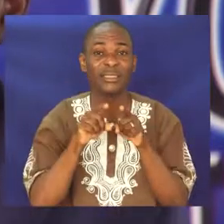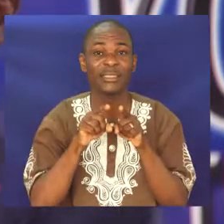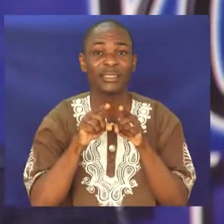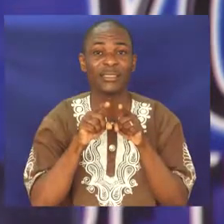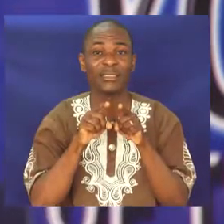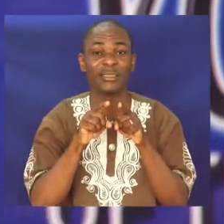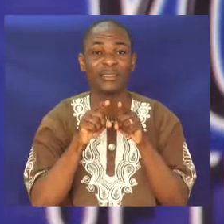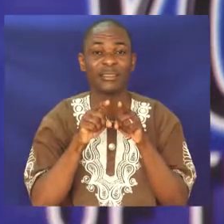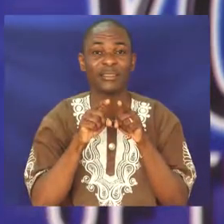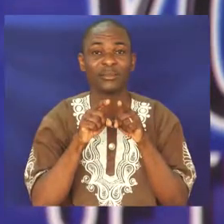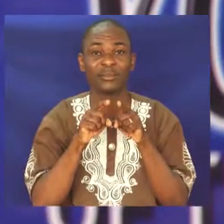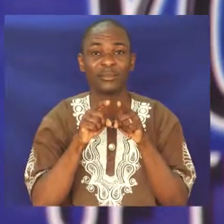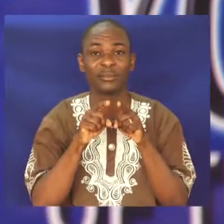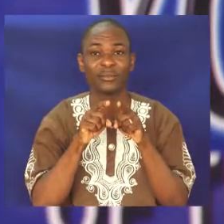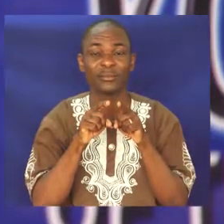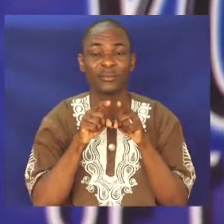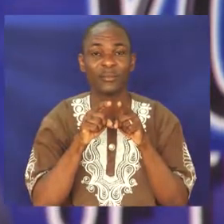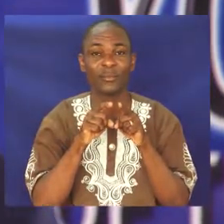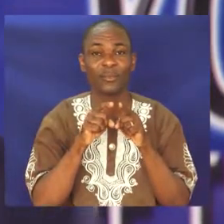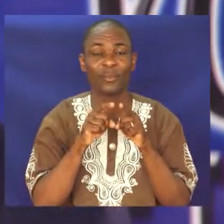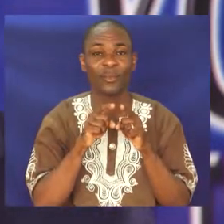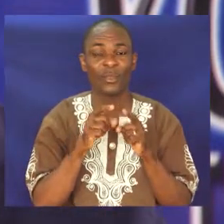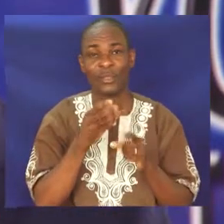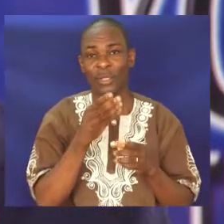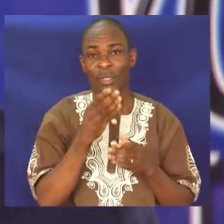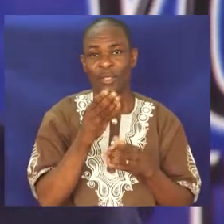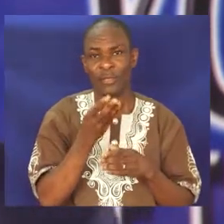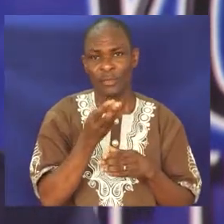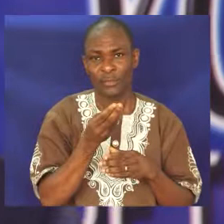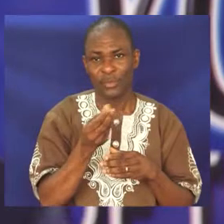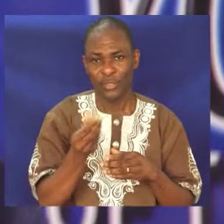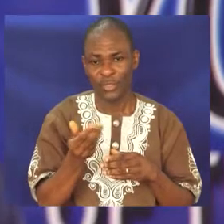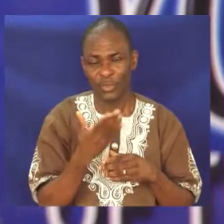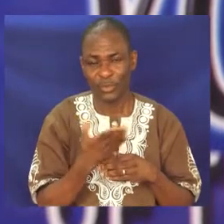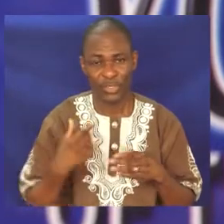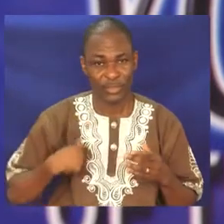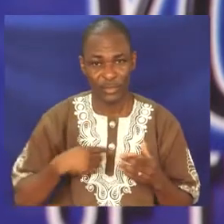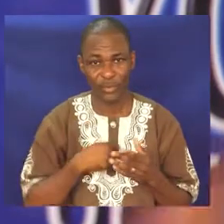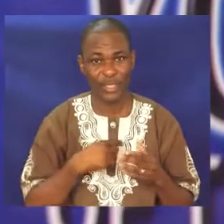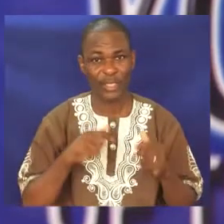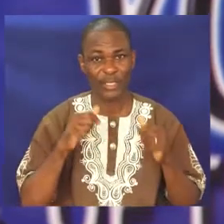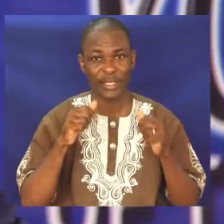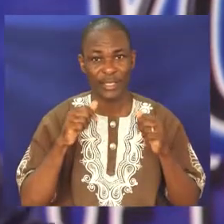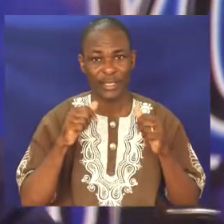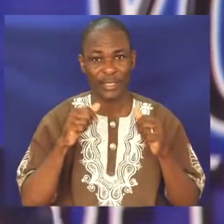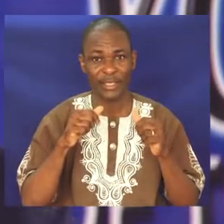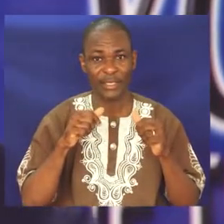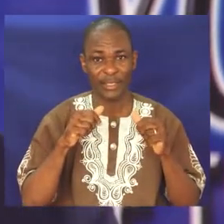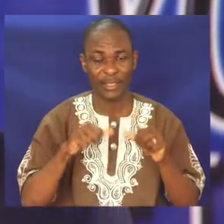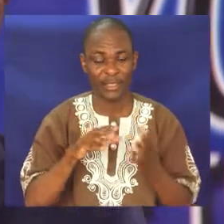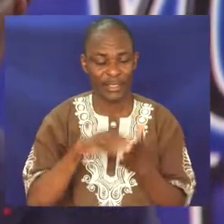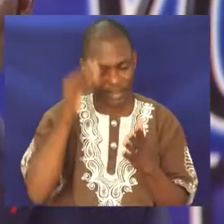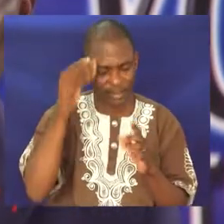enema ba kuni mienu ebetumi asua ewo na na kufu ado enkuni medie ho ene se se de ebre nyina ye na ye preach